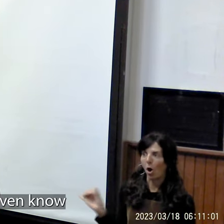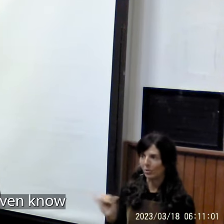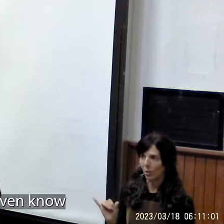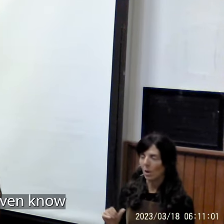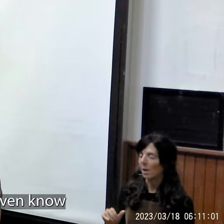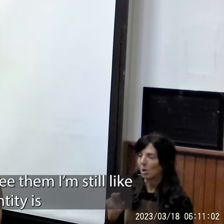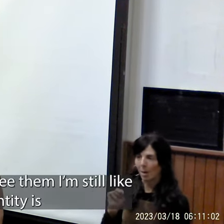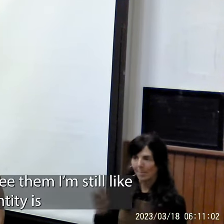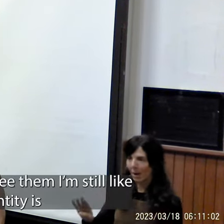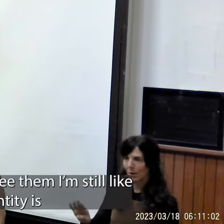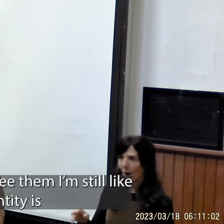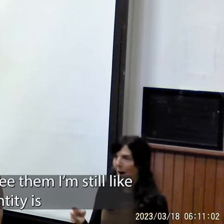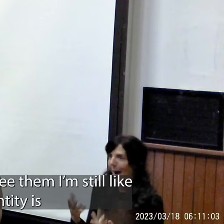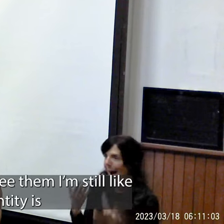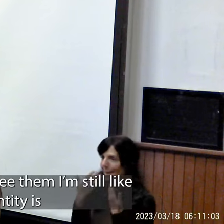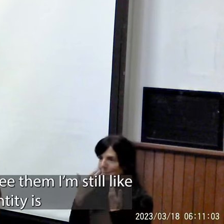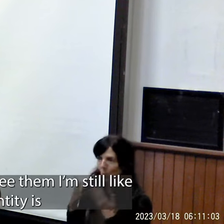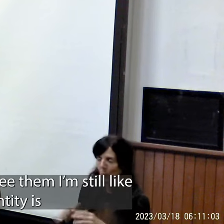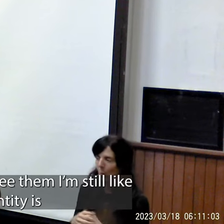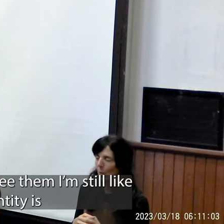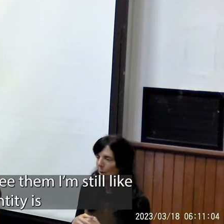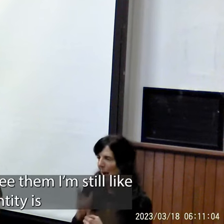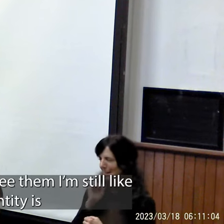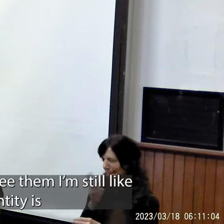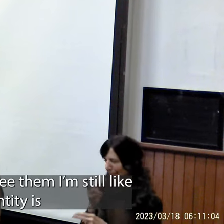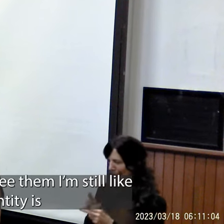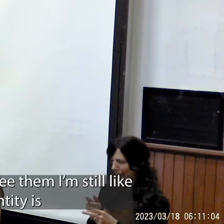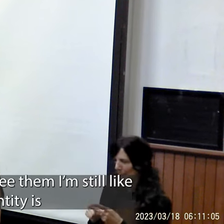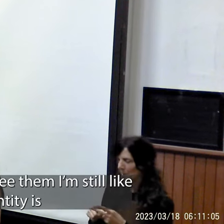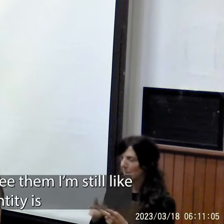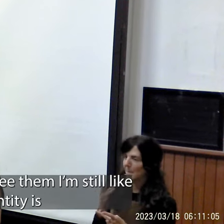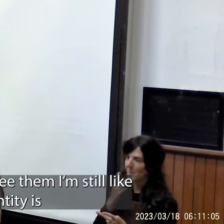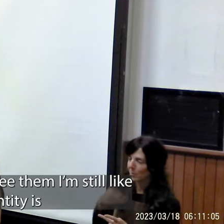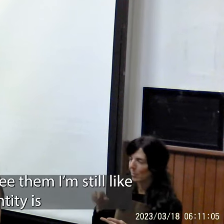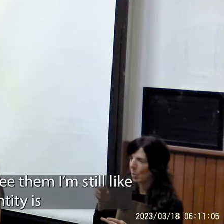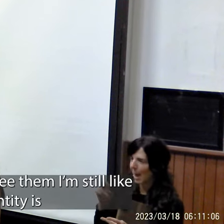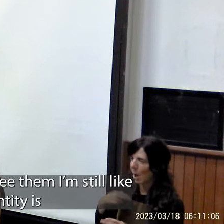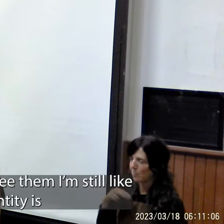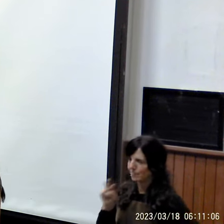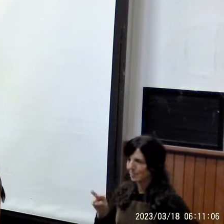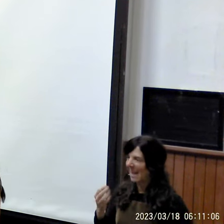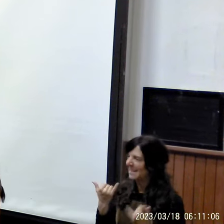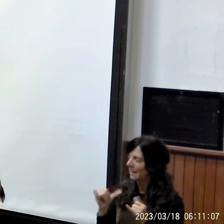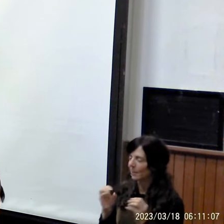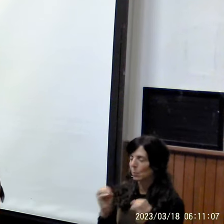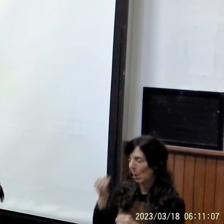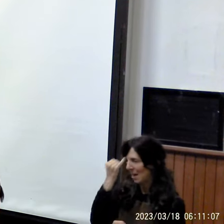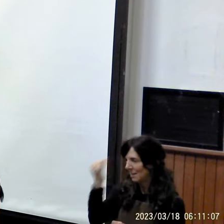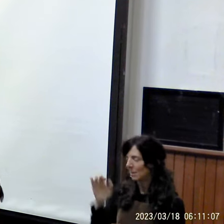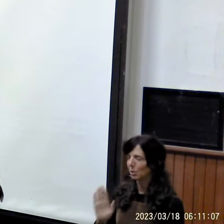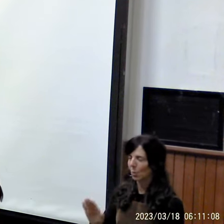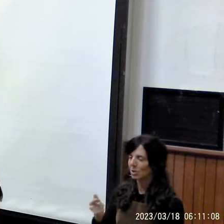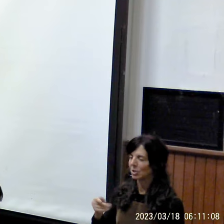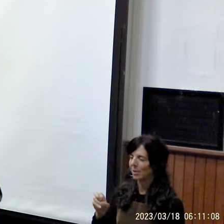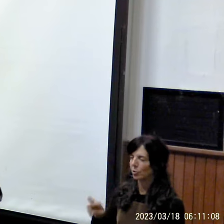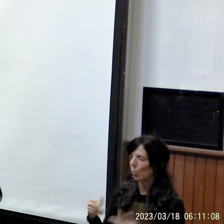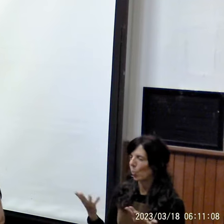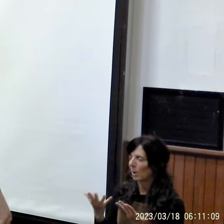Like, look at them and hear their pronouns, names, and see them, and I'm still like, I have no idea what your gender identity is. That's awesome.